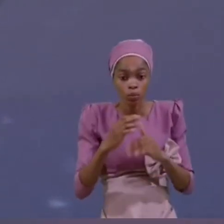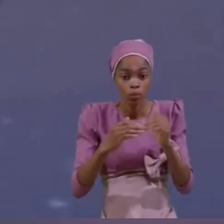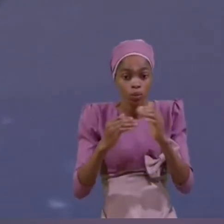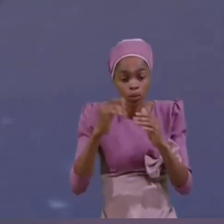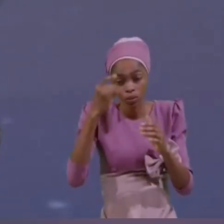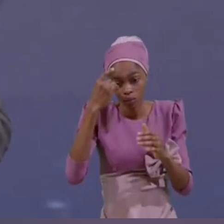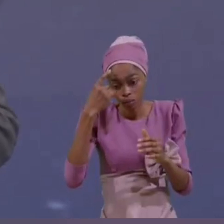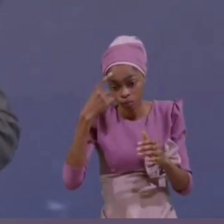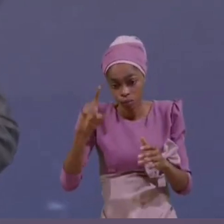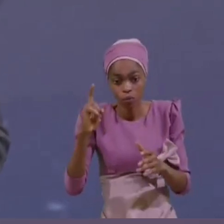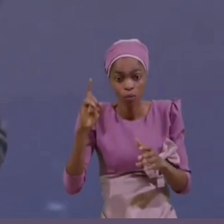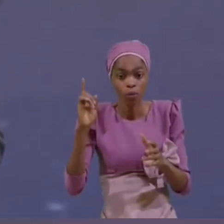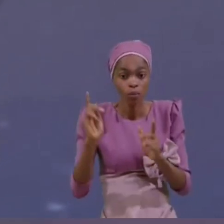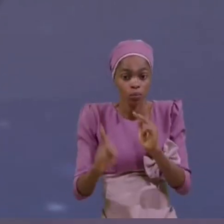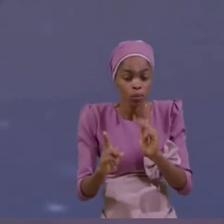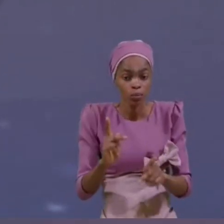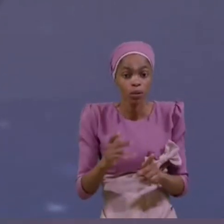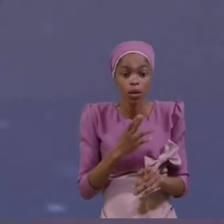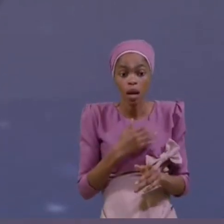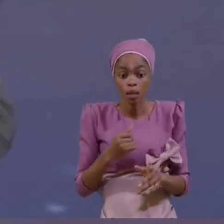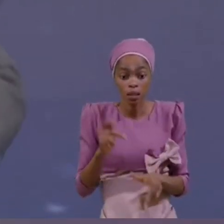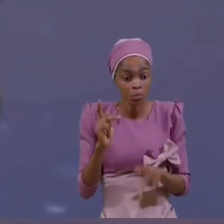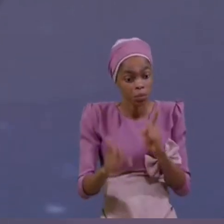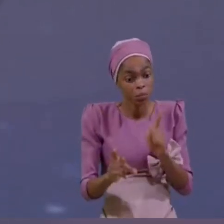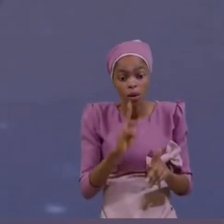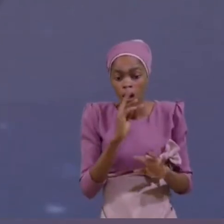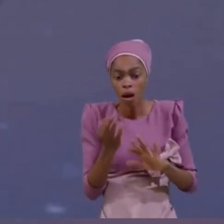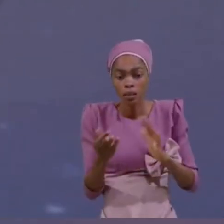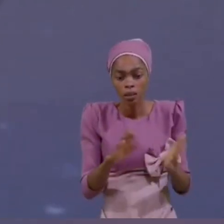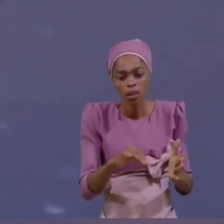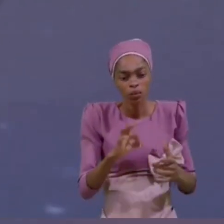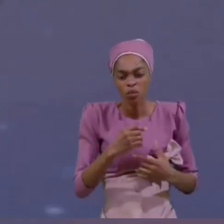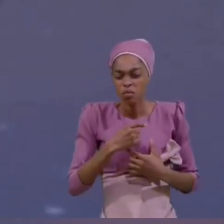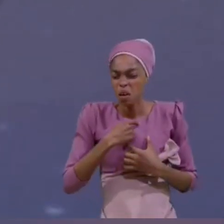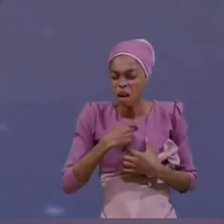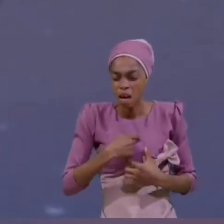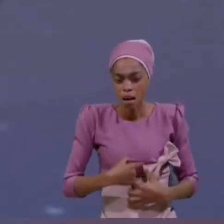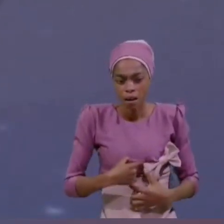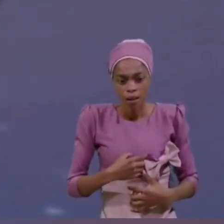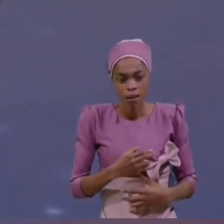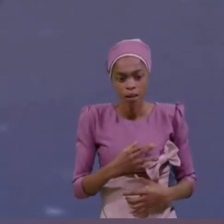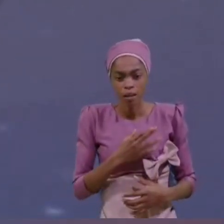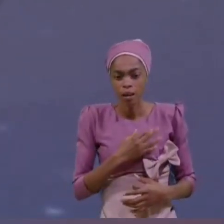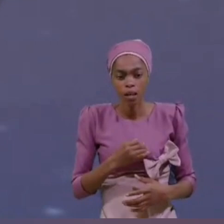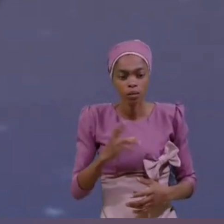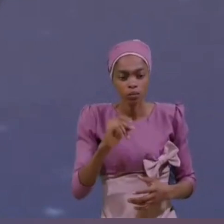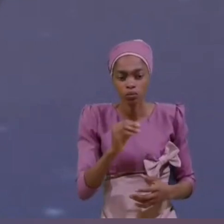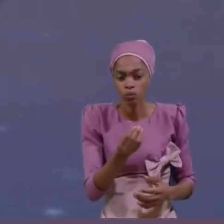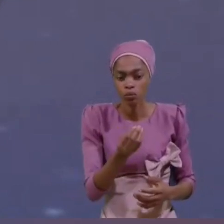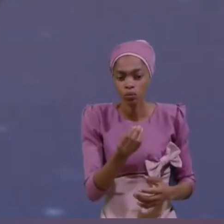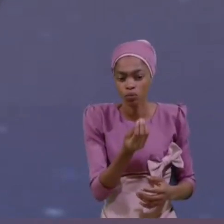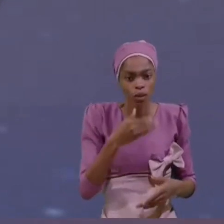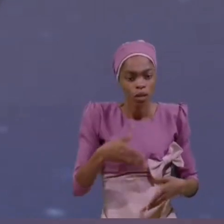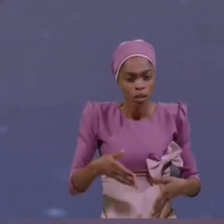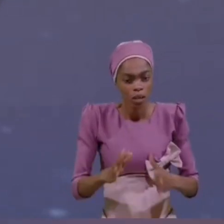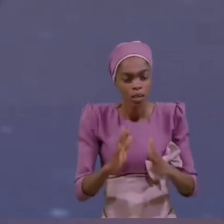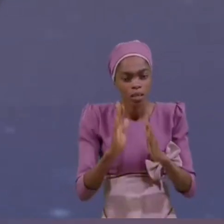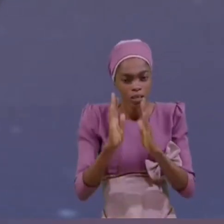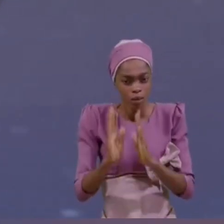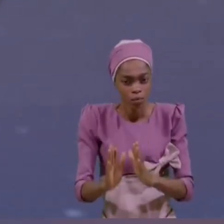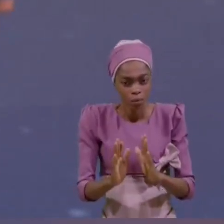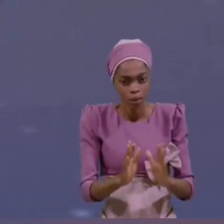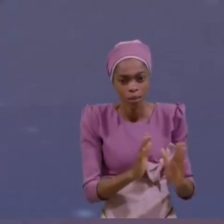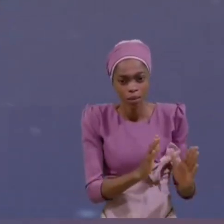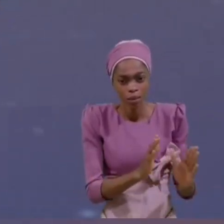hunger, malnutrition, starvation. Let's budget, end of the year, we're coming to the